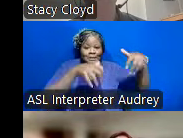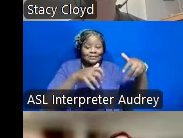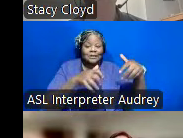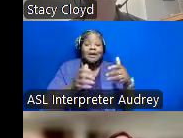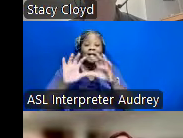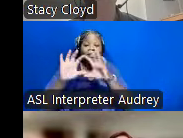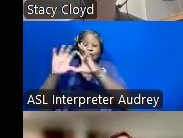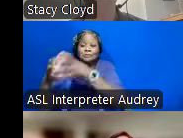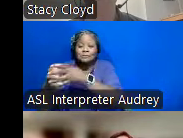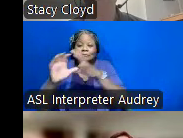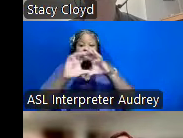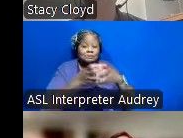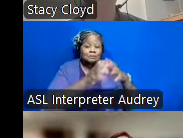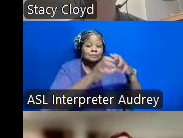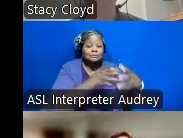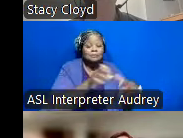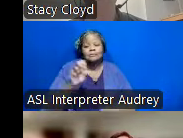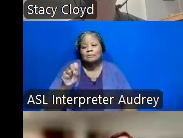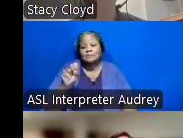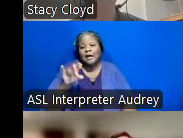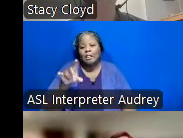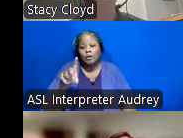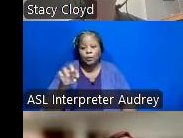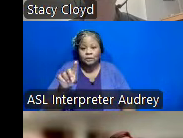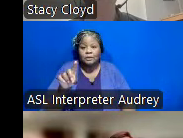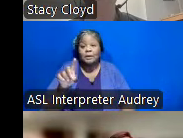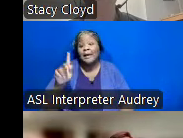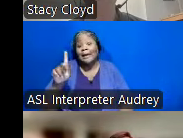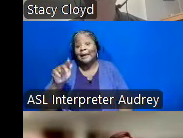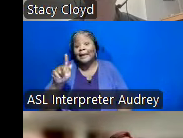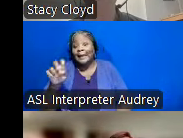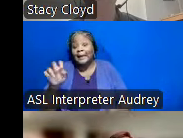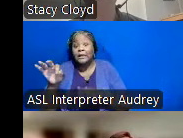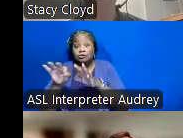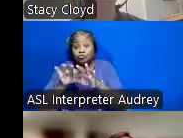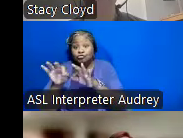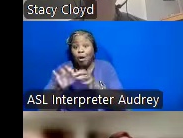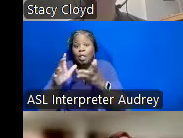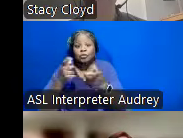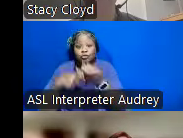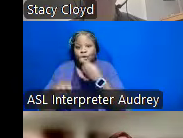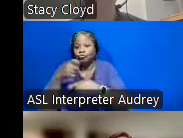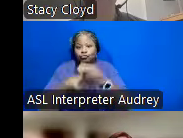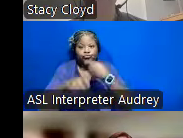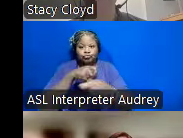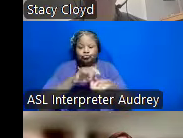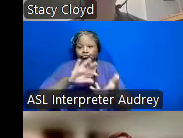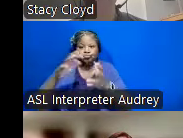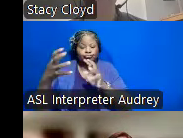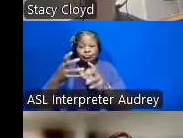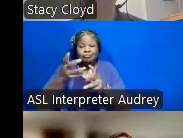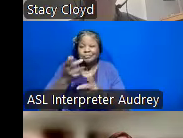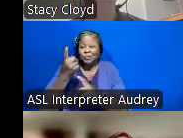siloed. Although, as Katie's report described, there has been immense change in the last little